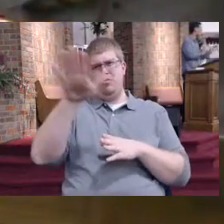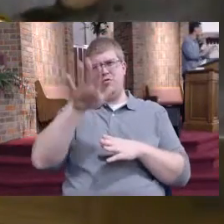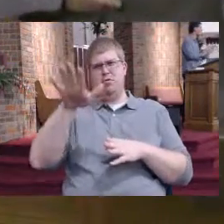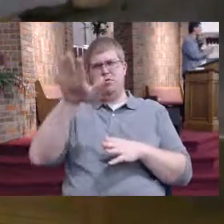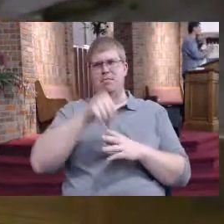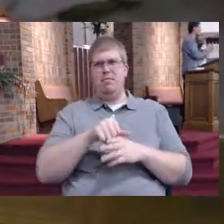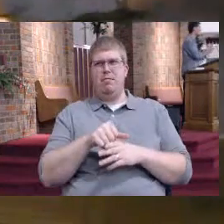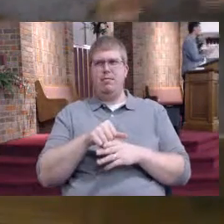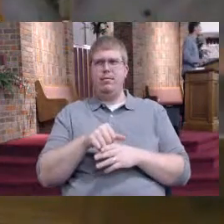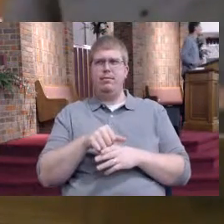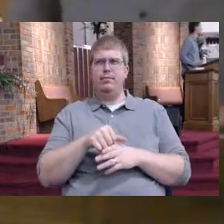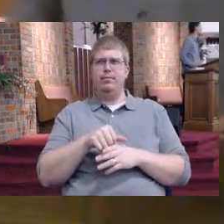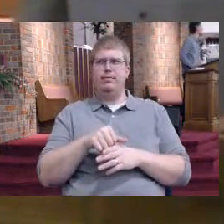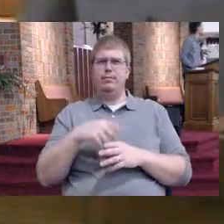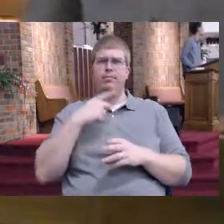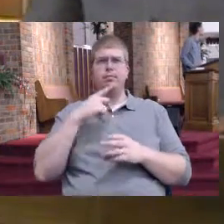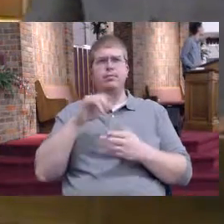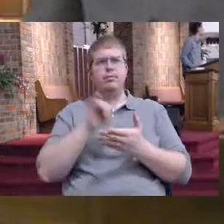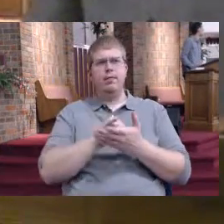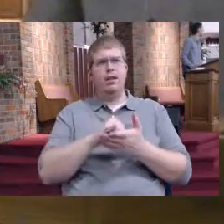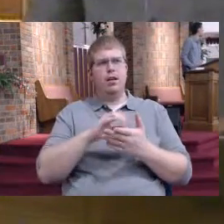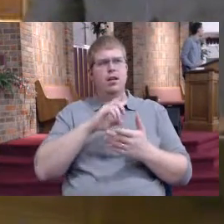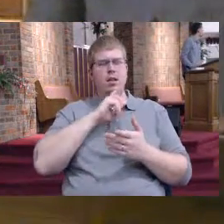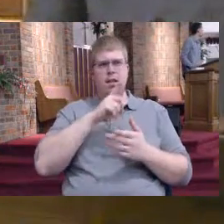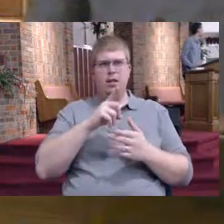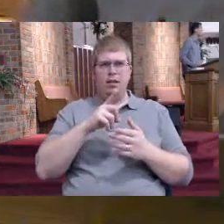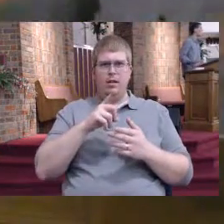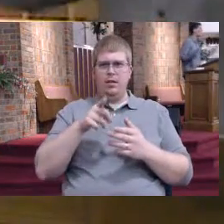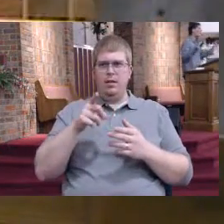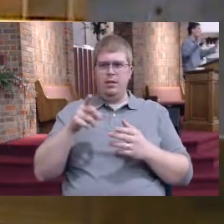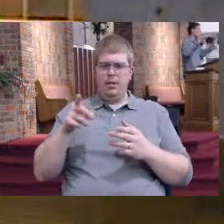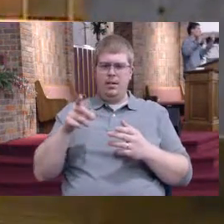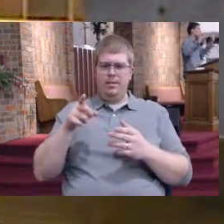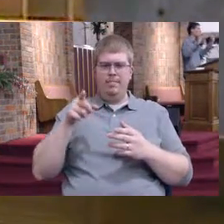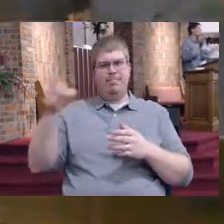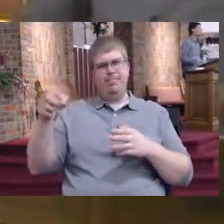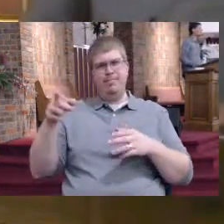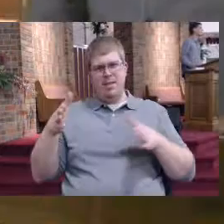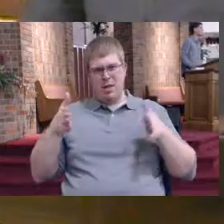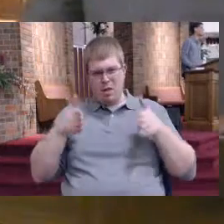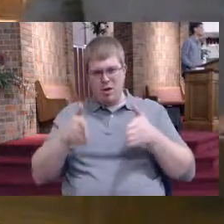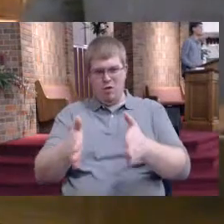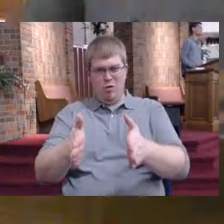that part of the country, sort of a central hub. But the roads had not been connected